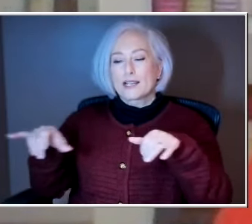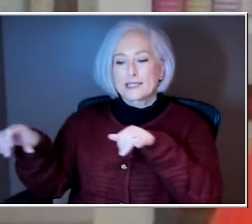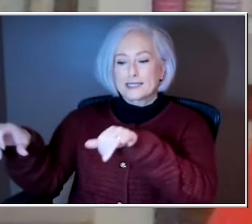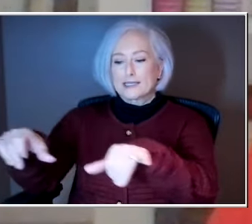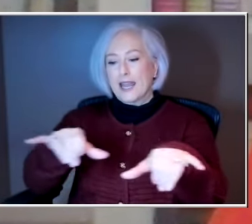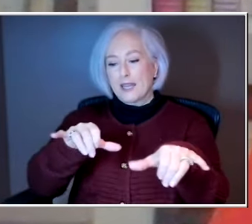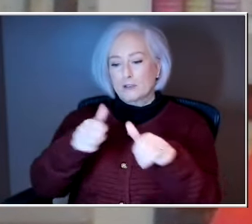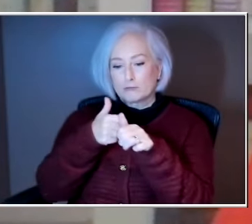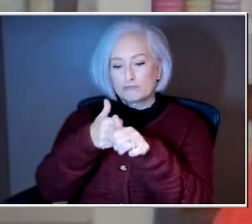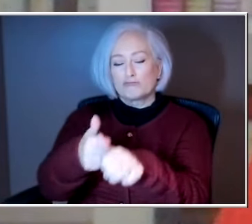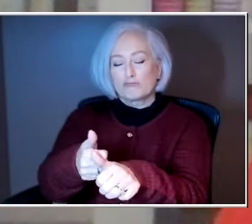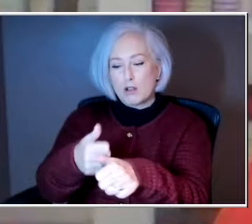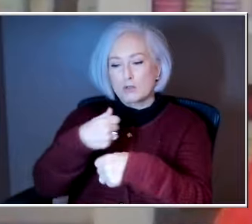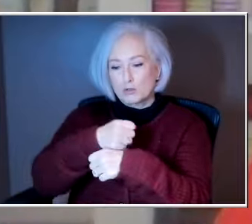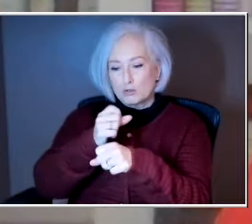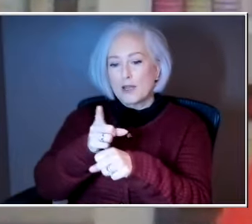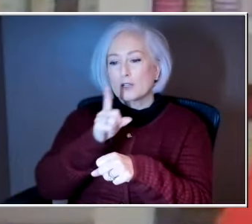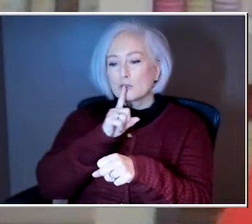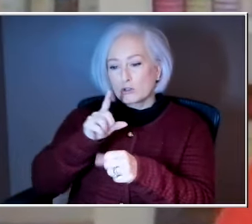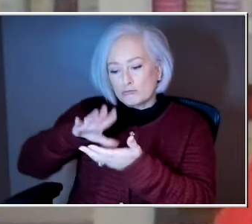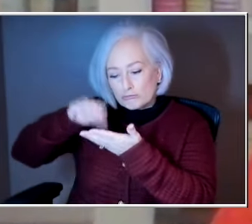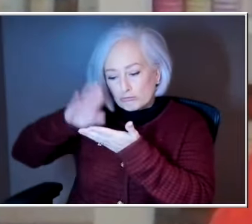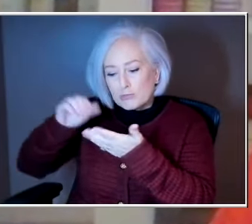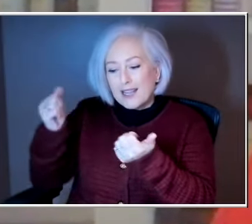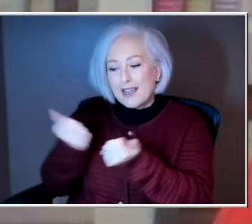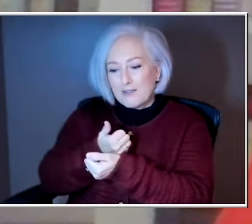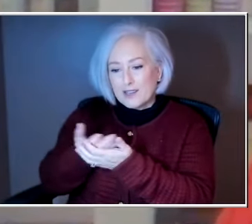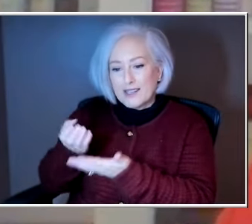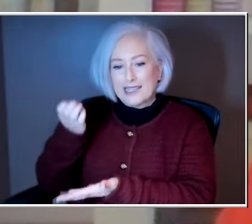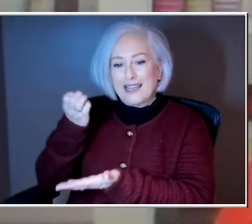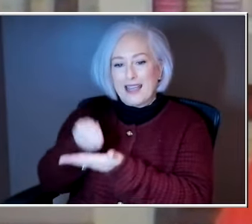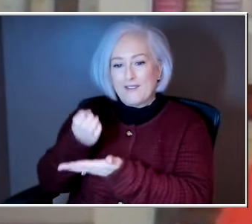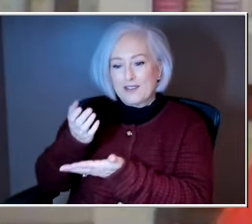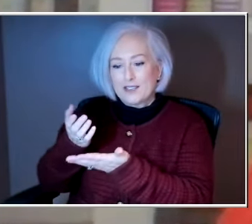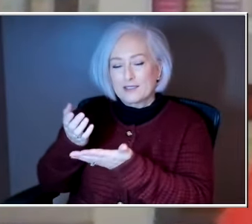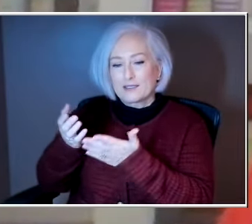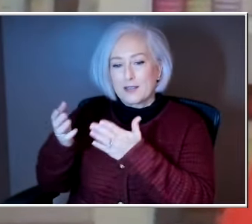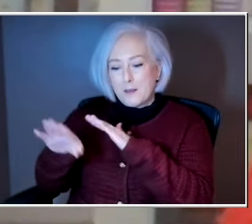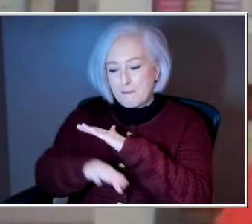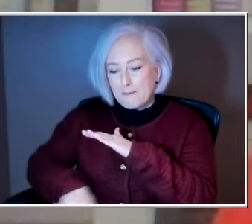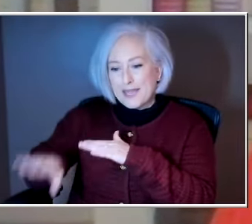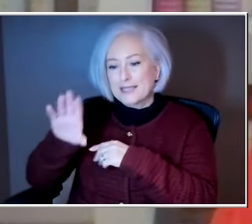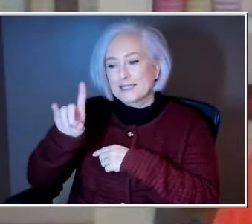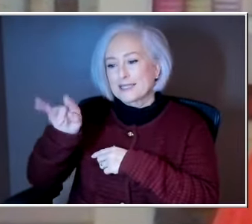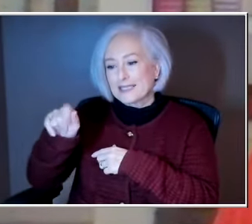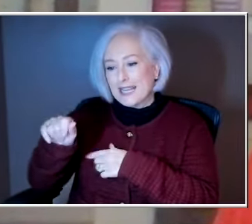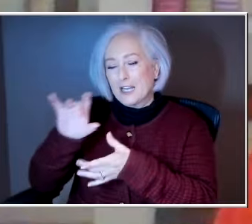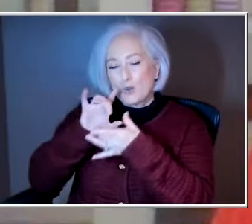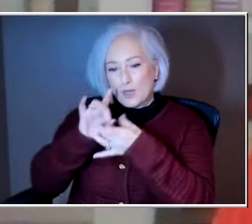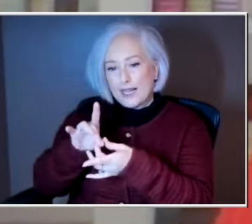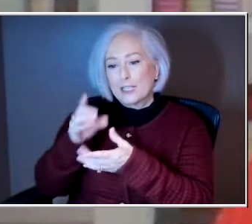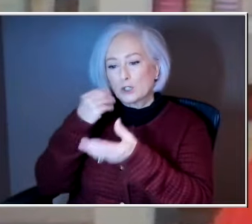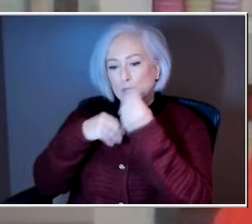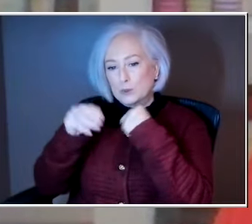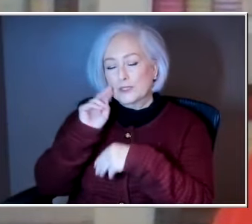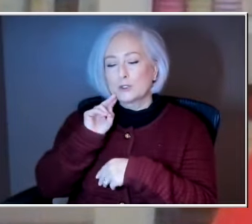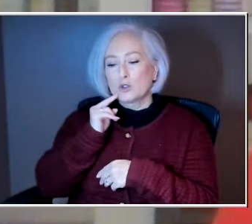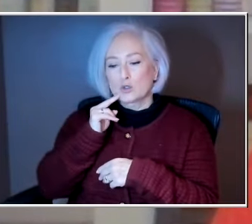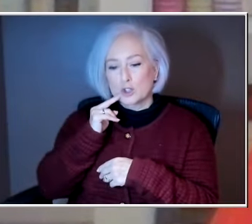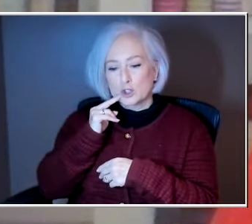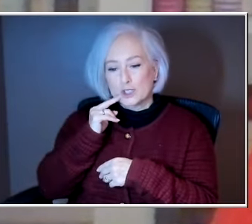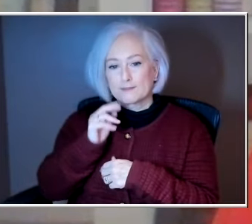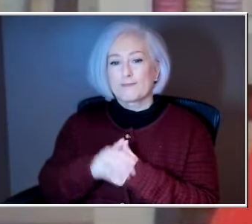are, you know, staying updated on evidence-based data for nutrition. With a nutritionist,